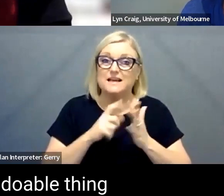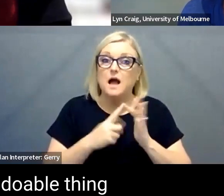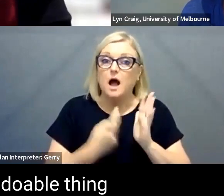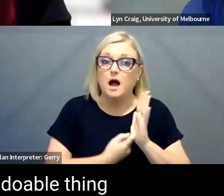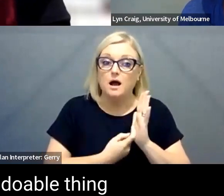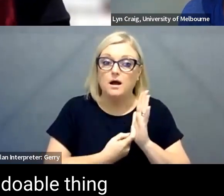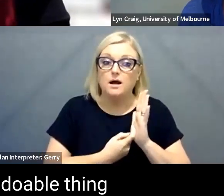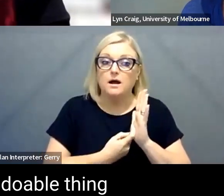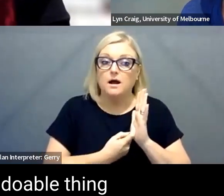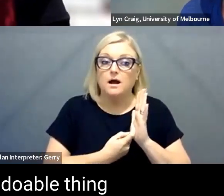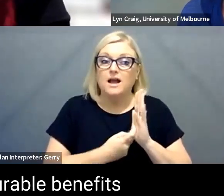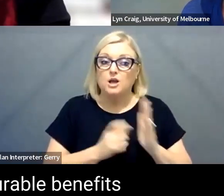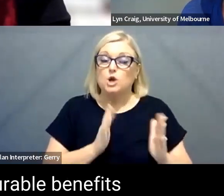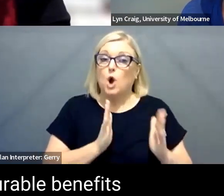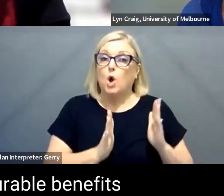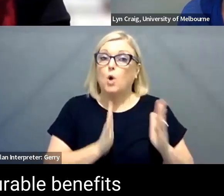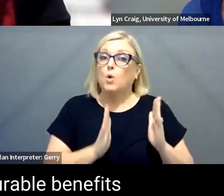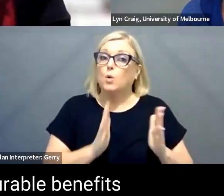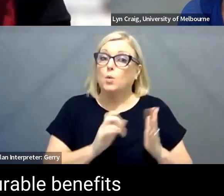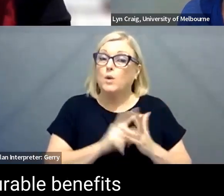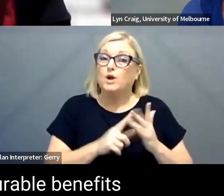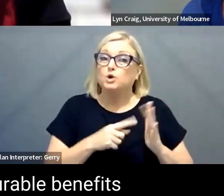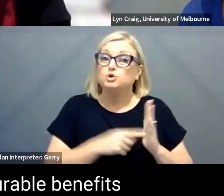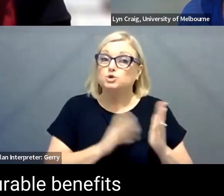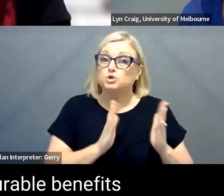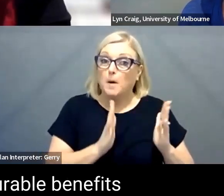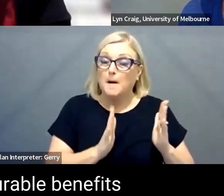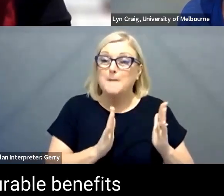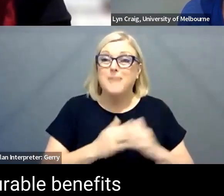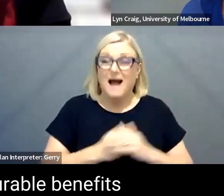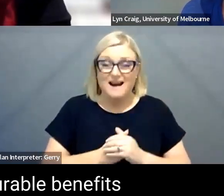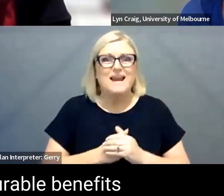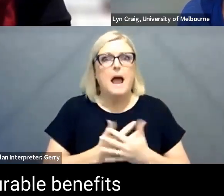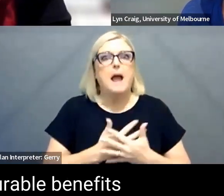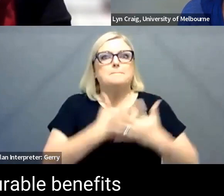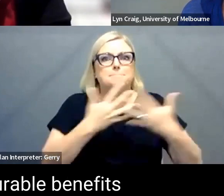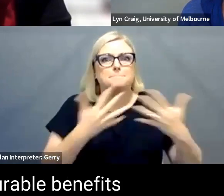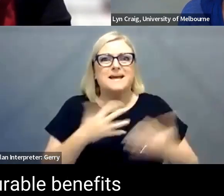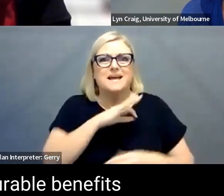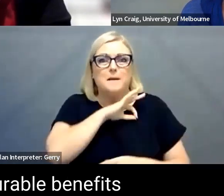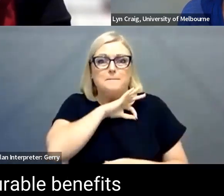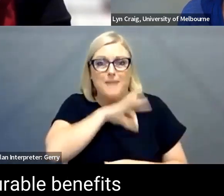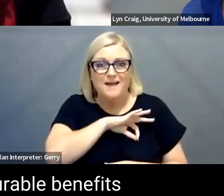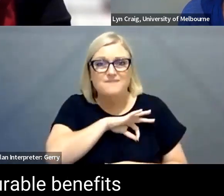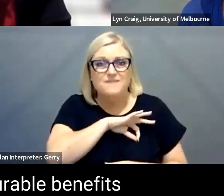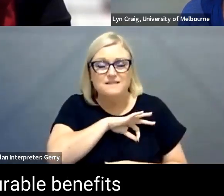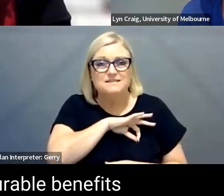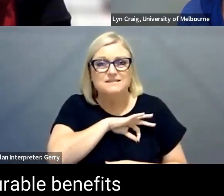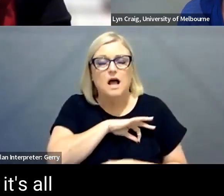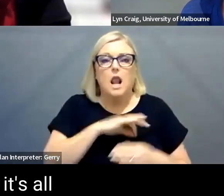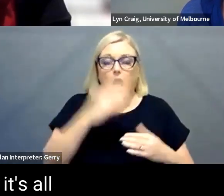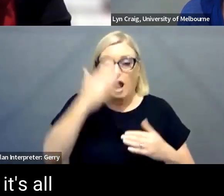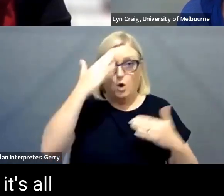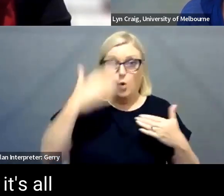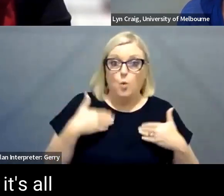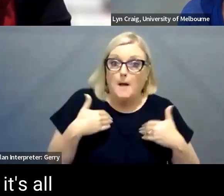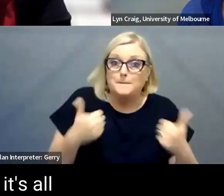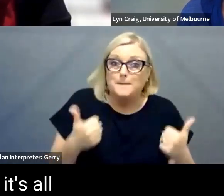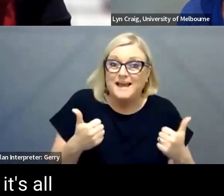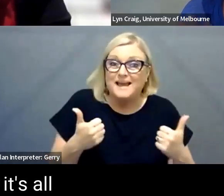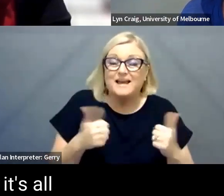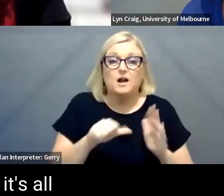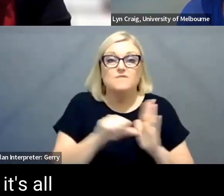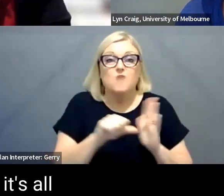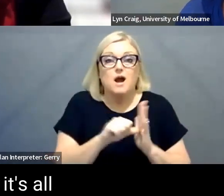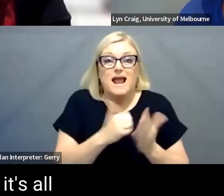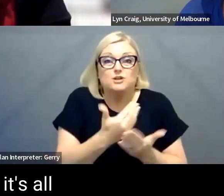thing for at least that period, and it had measurable benefits in well-being and security. And now